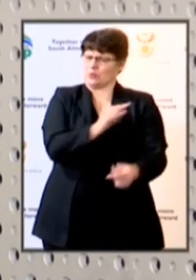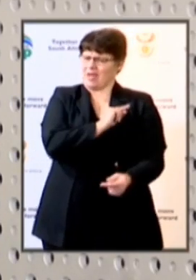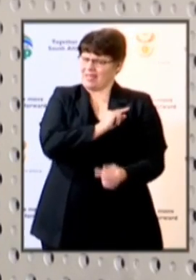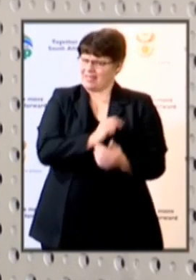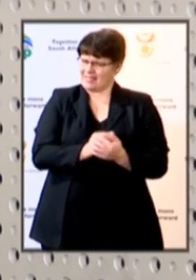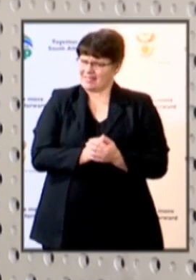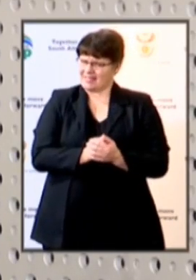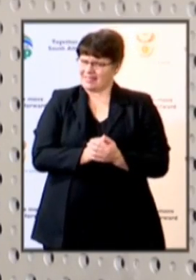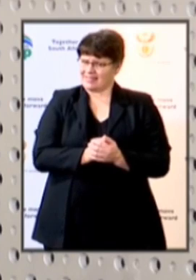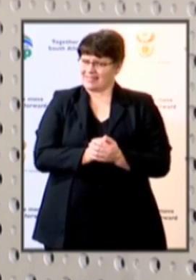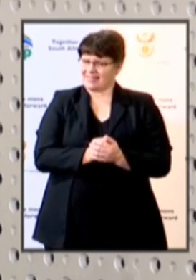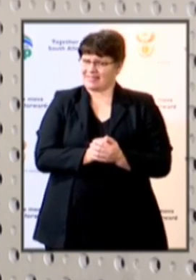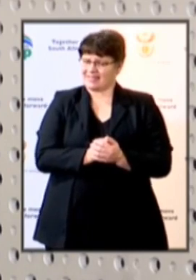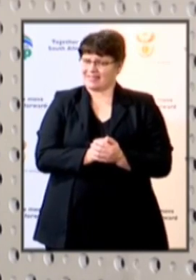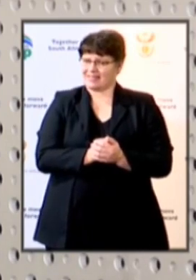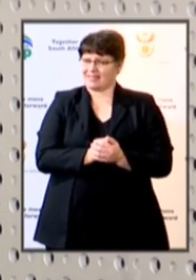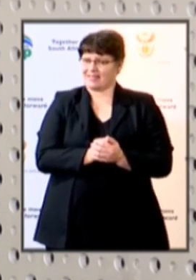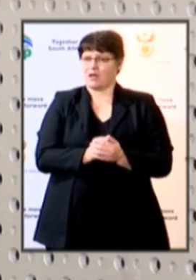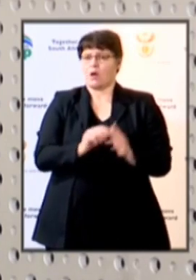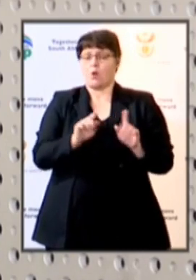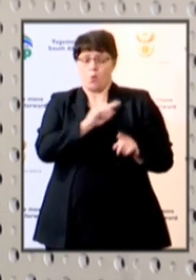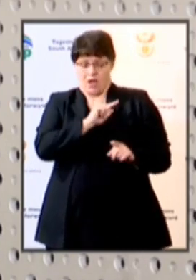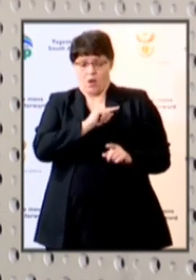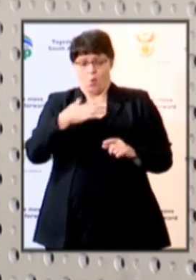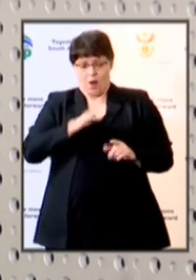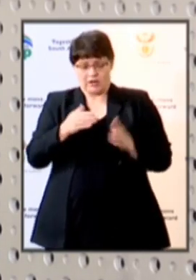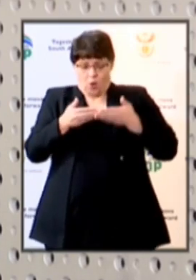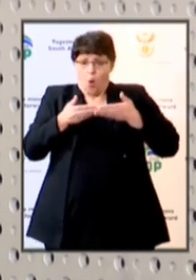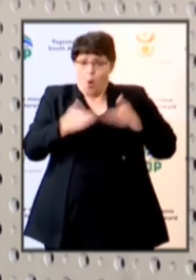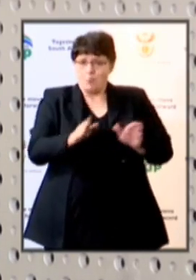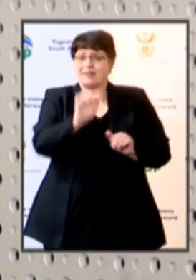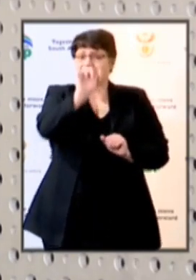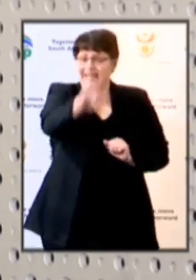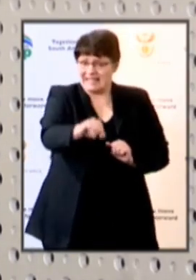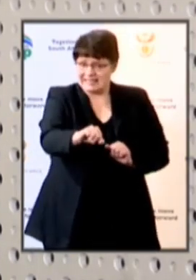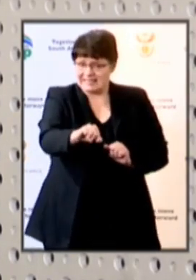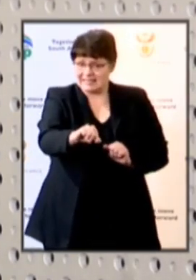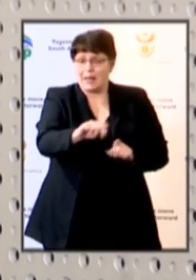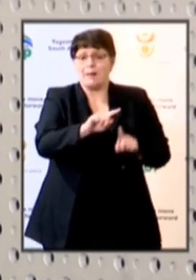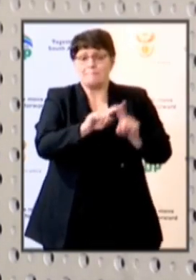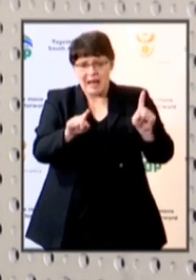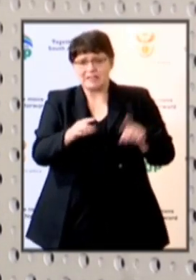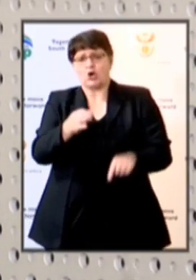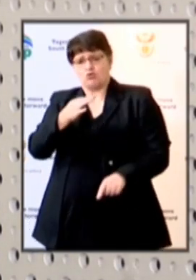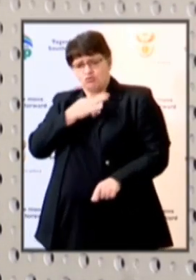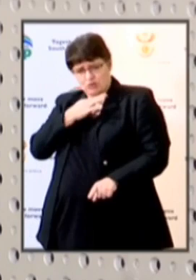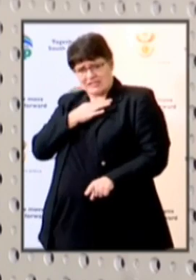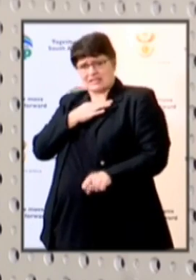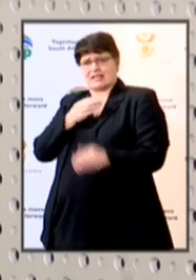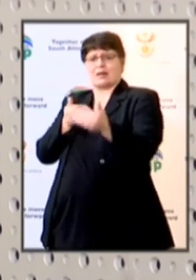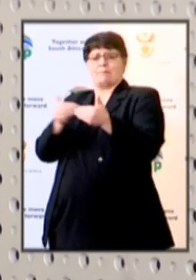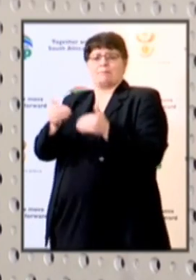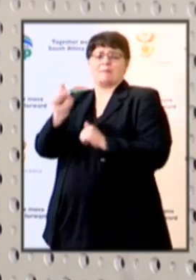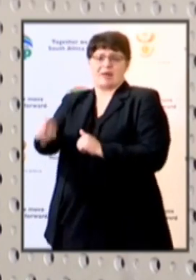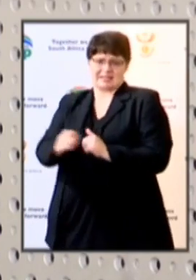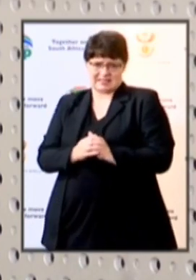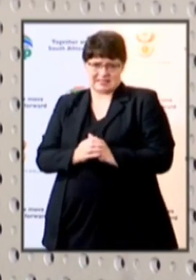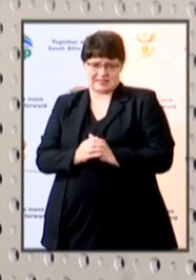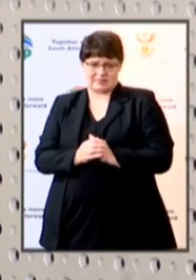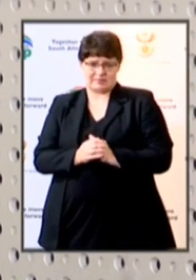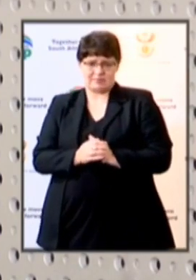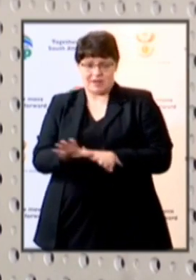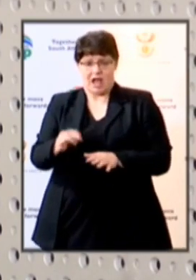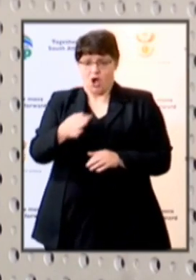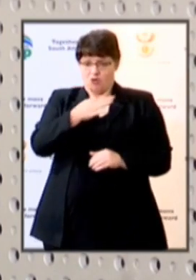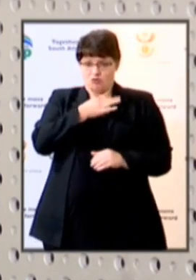of openness with the level of risk. If we have high risk, there are fewer economic activities and